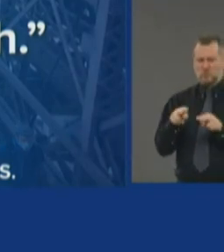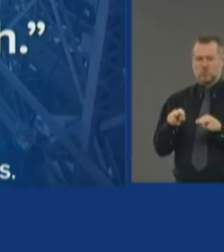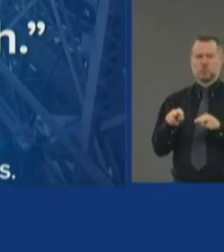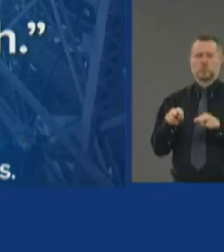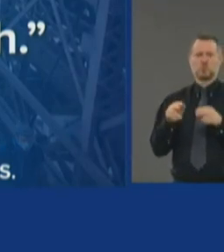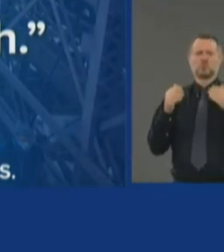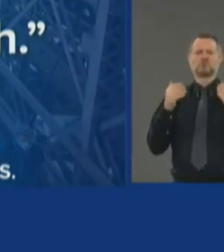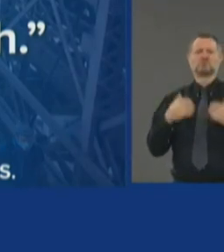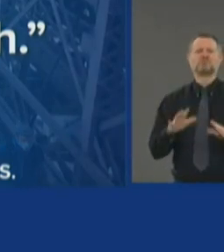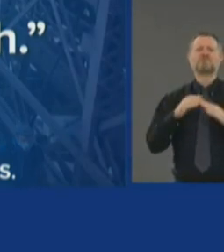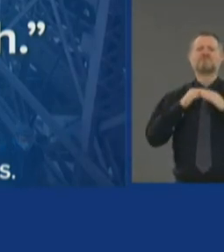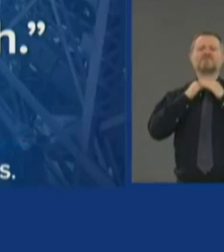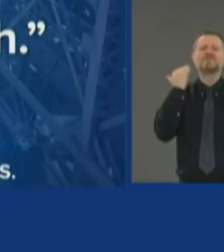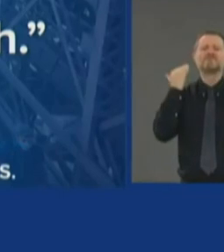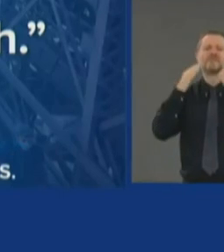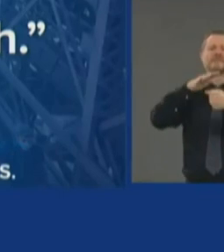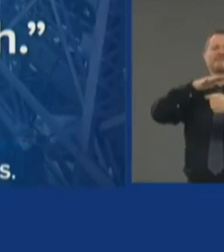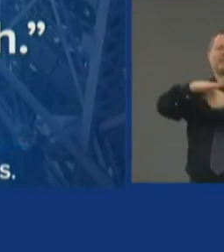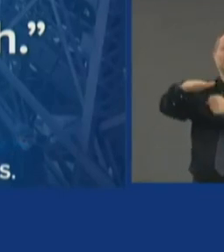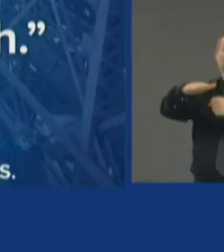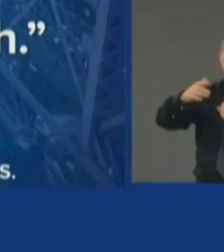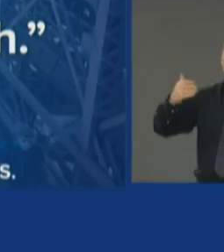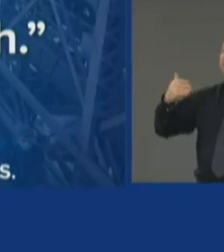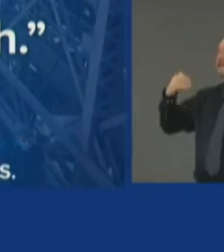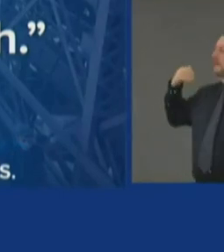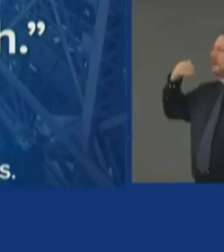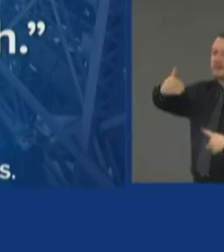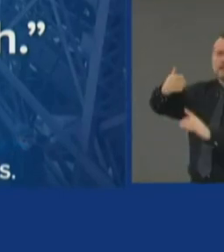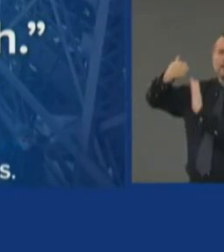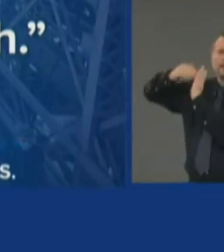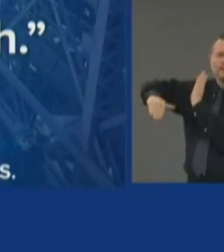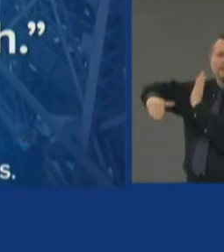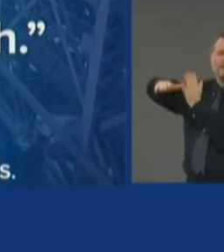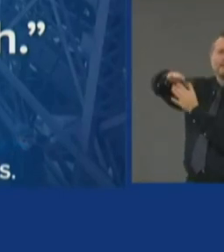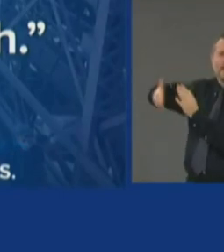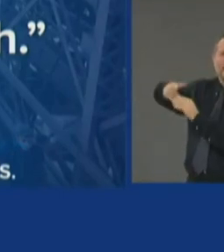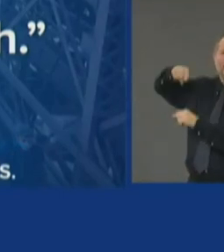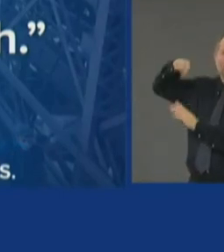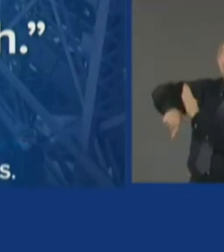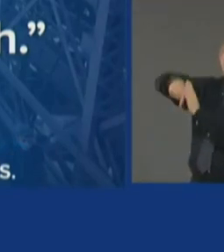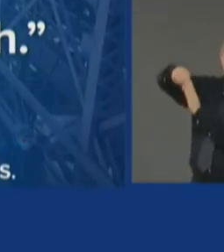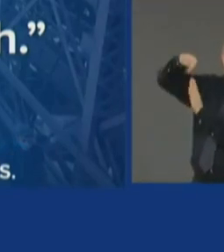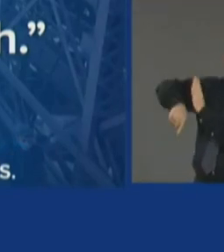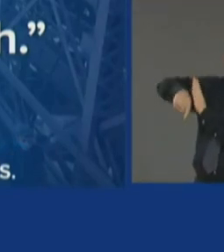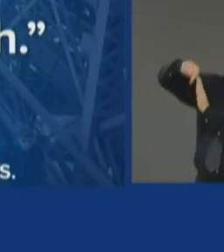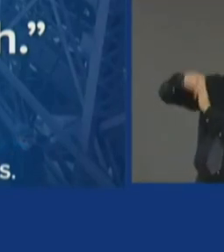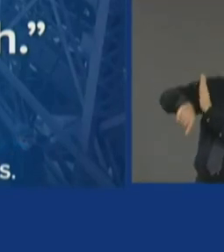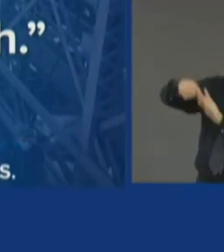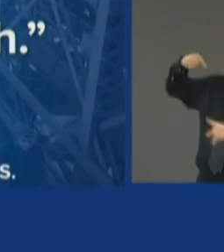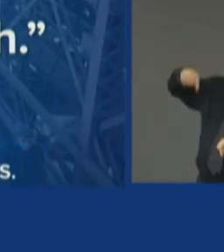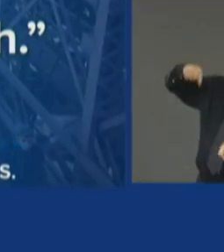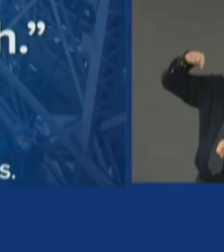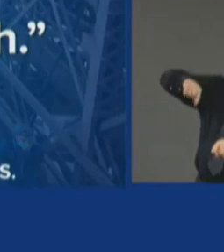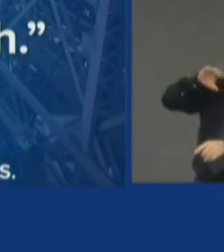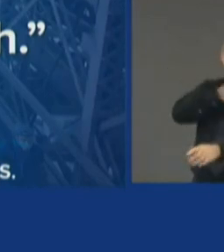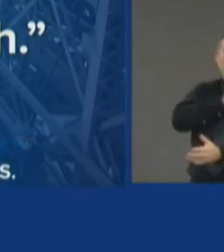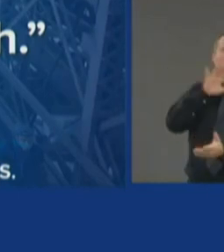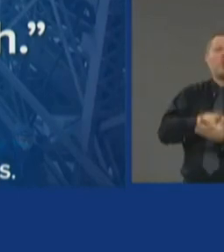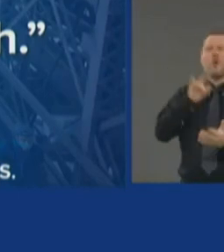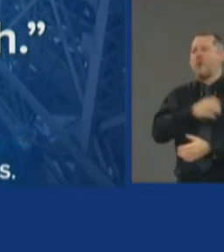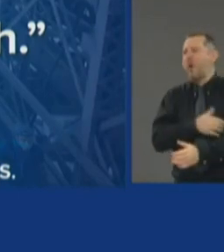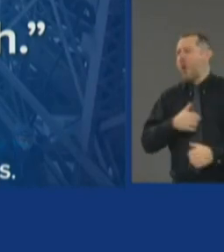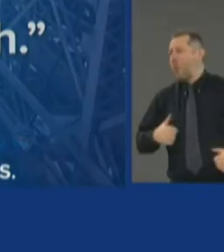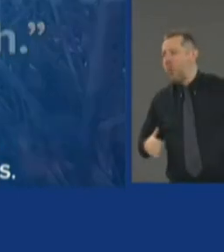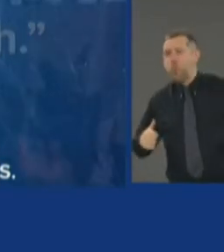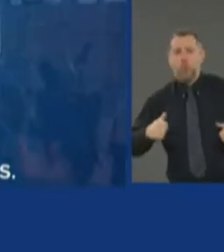of deaths that were unnecessary and which were abusive. That is a fact. And